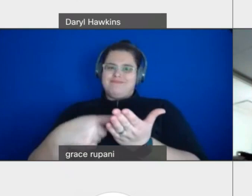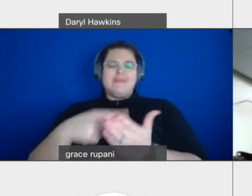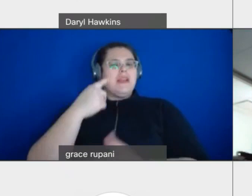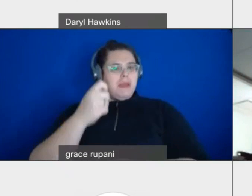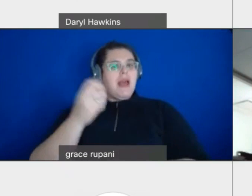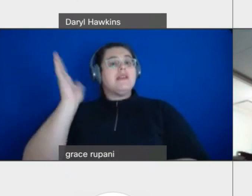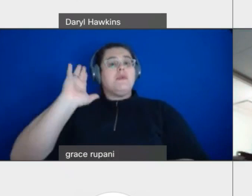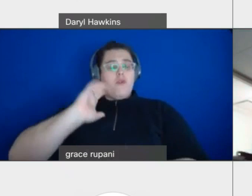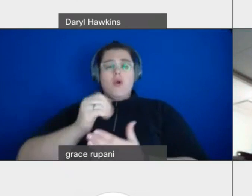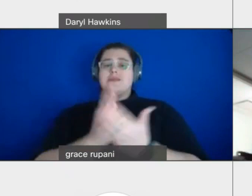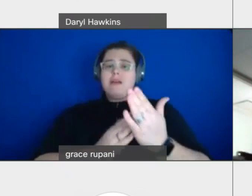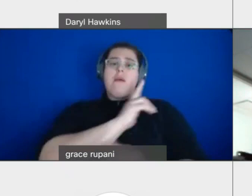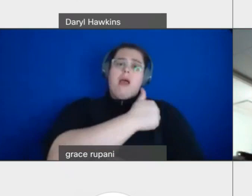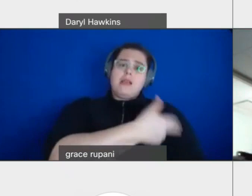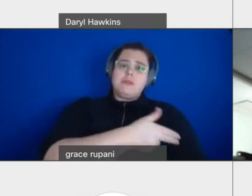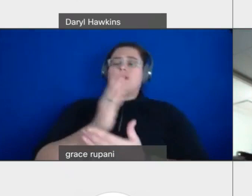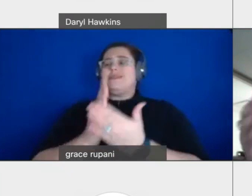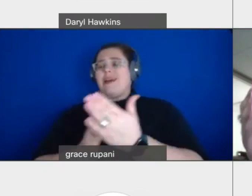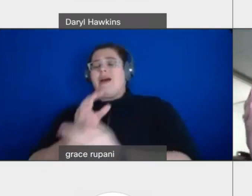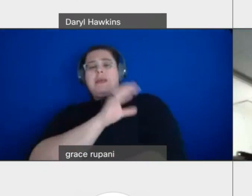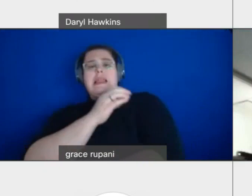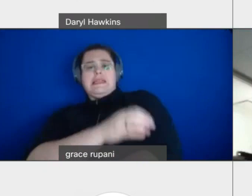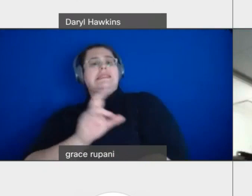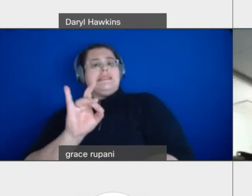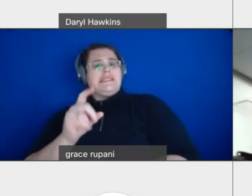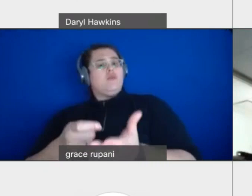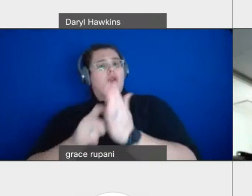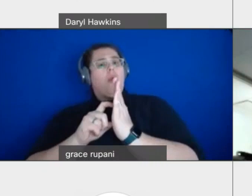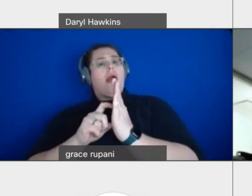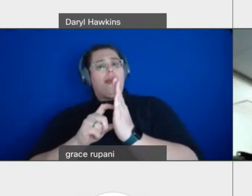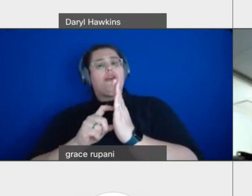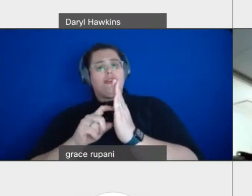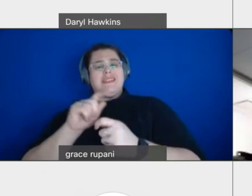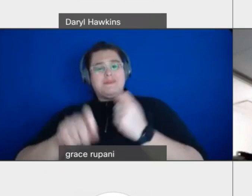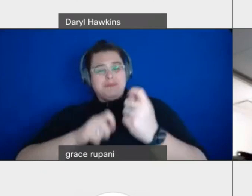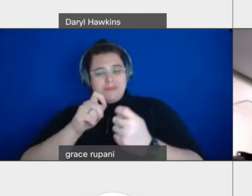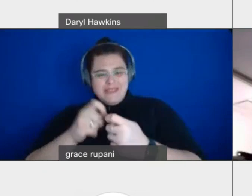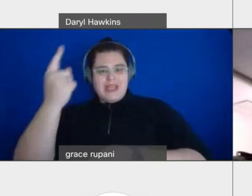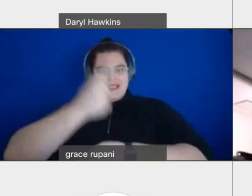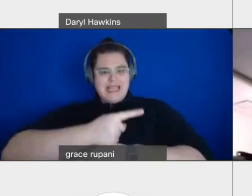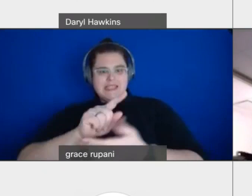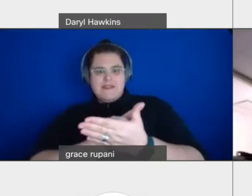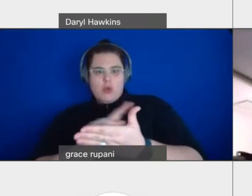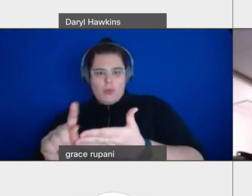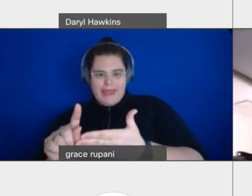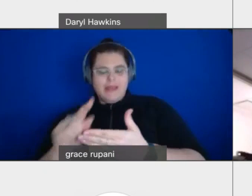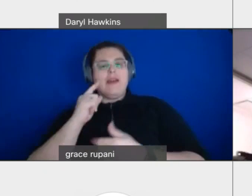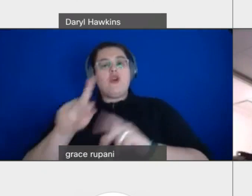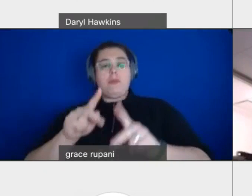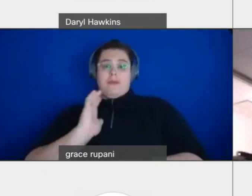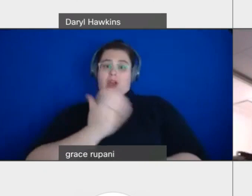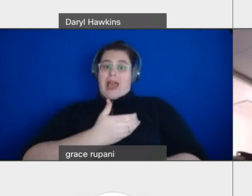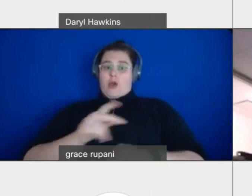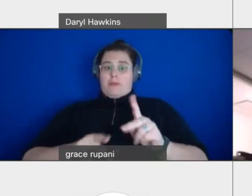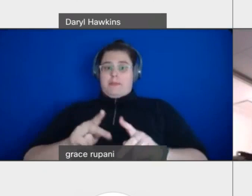and hospitals required days for our target population to come, and people fought vehemently in terms